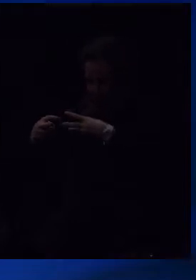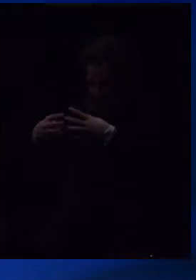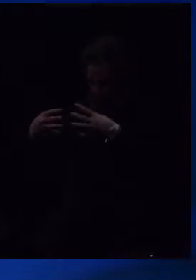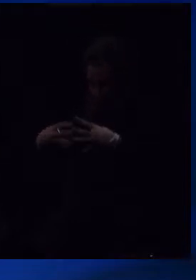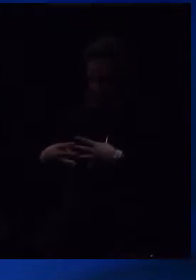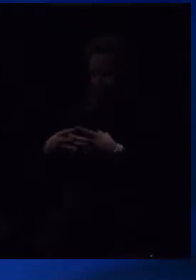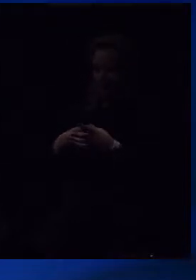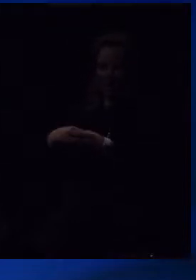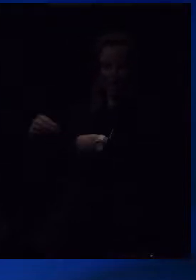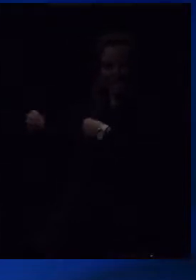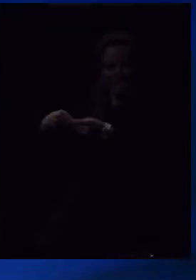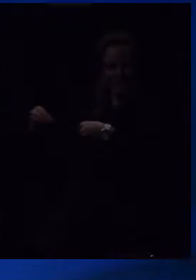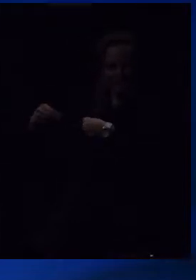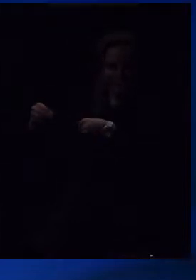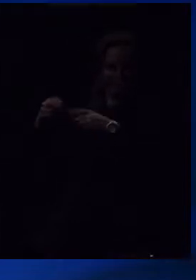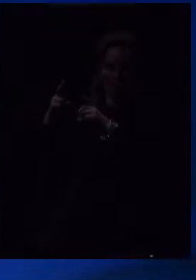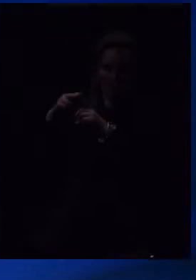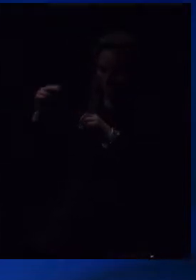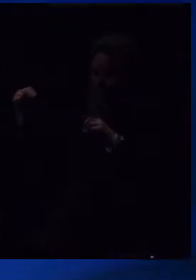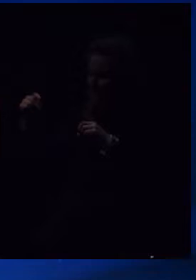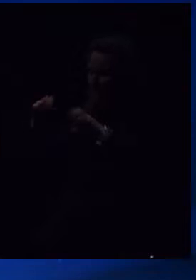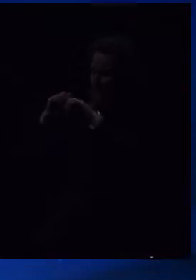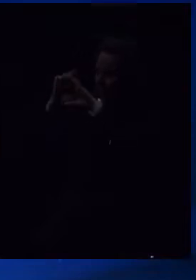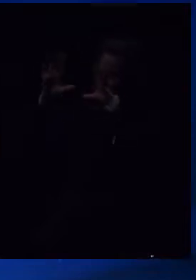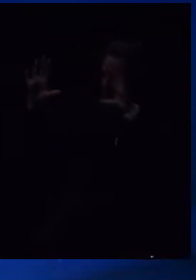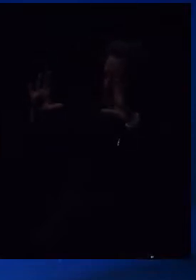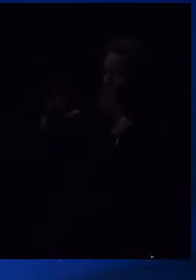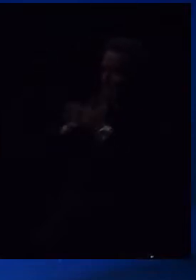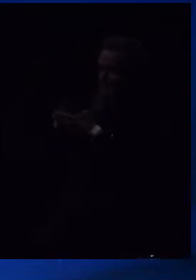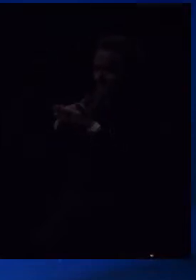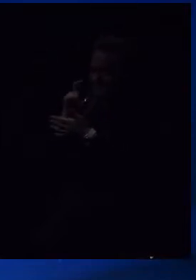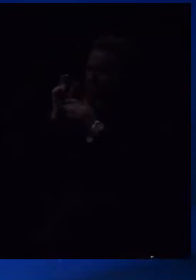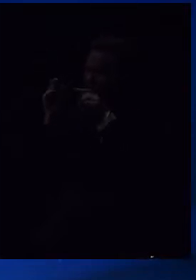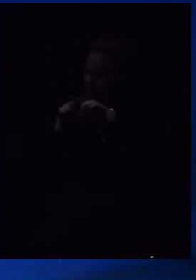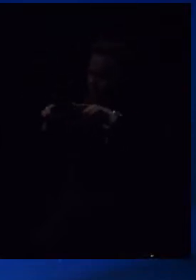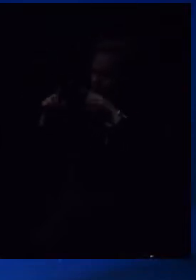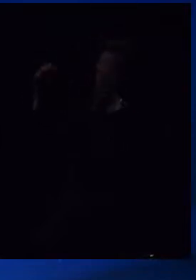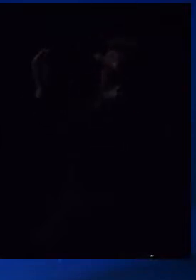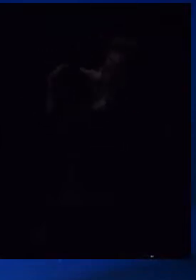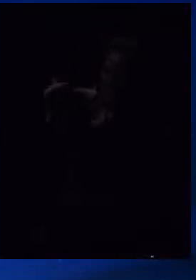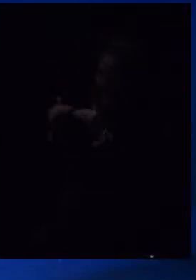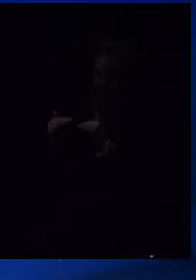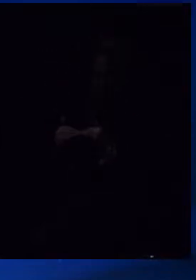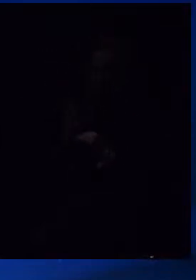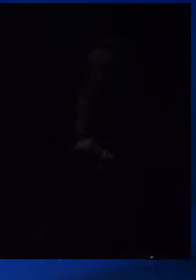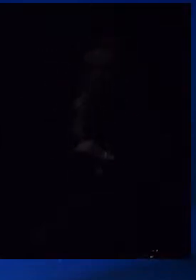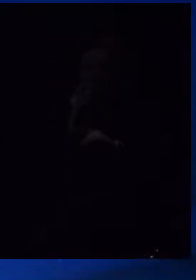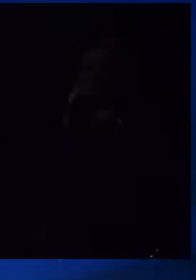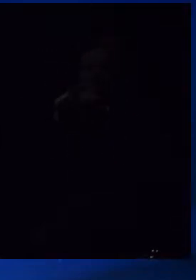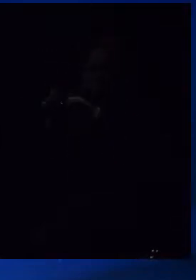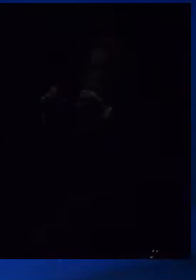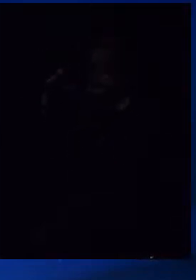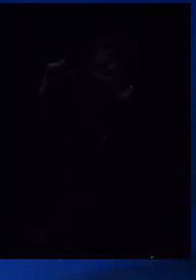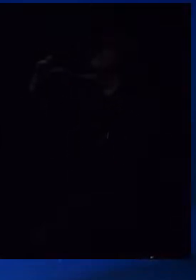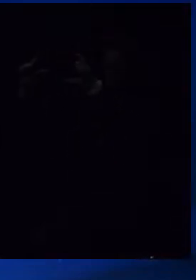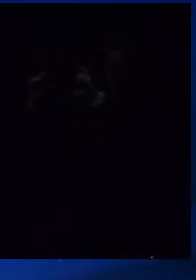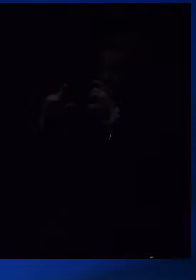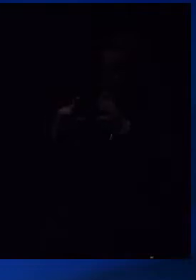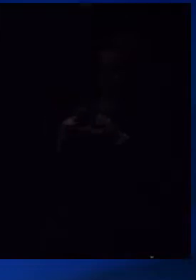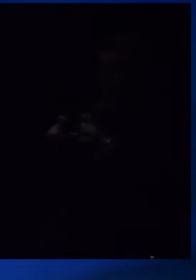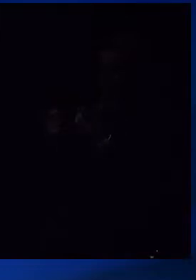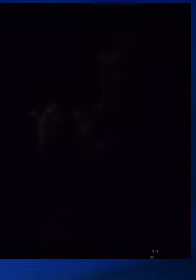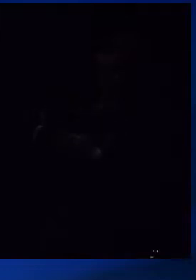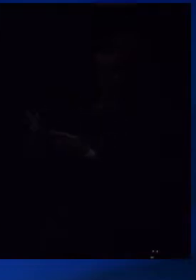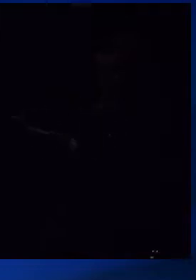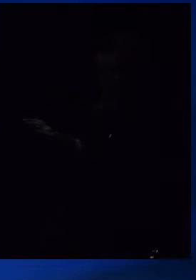this digital sensor that we could try to match and use images that would